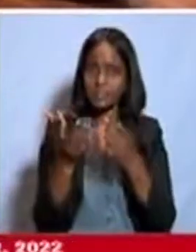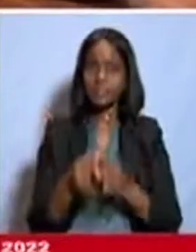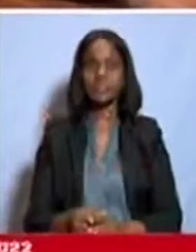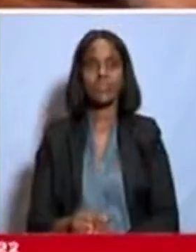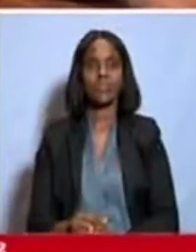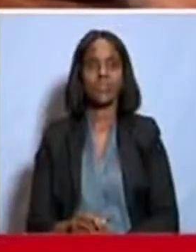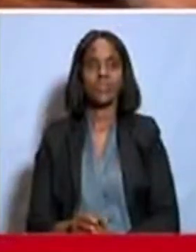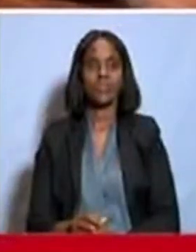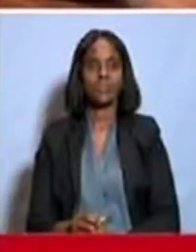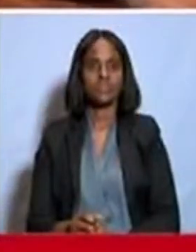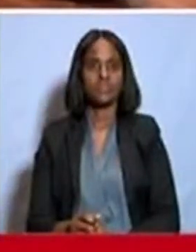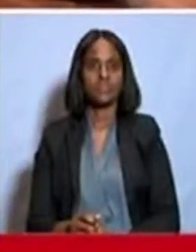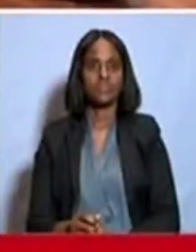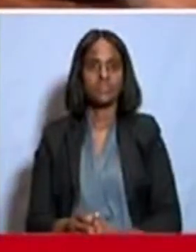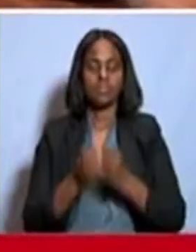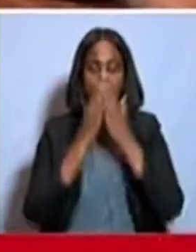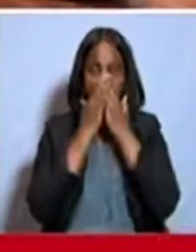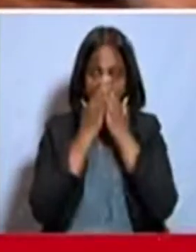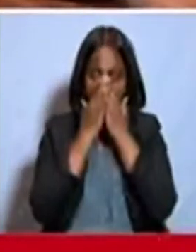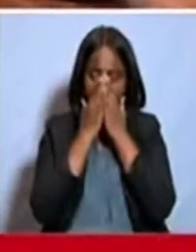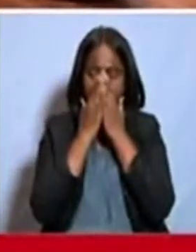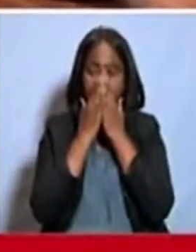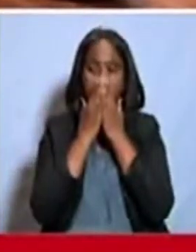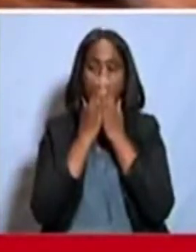it. You have not received.